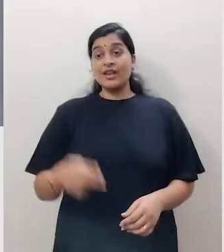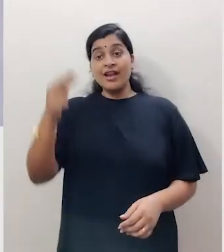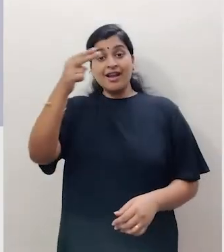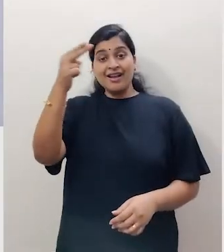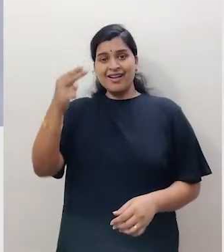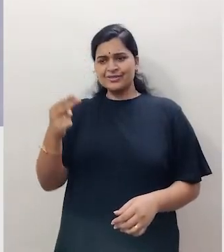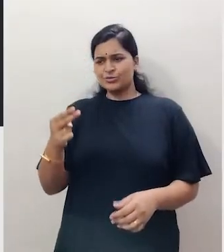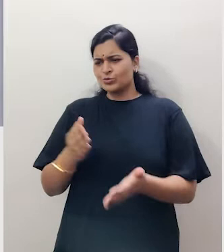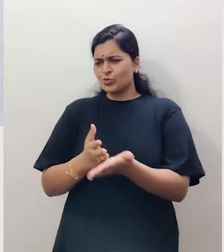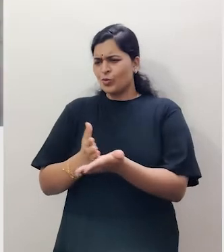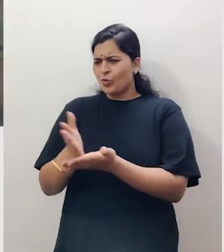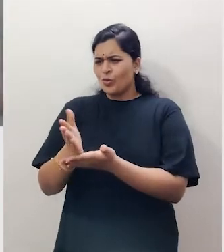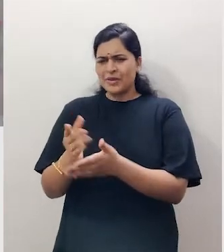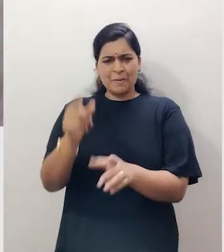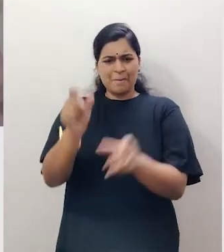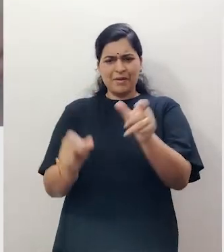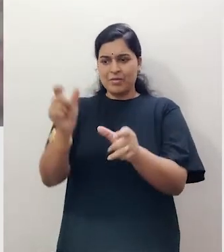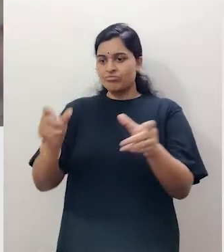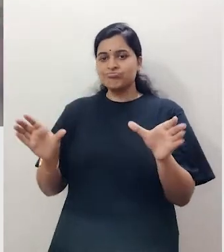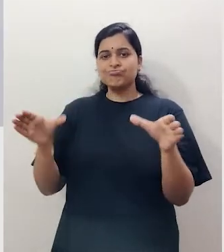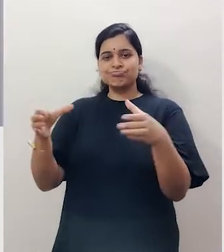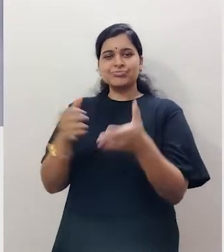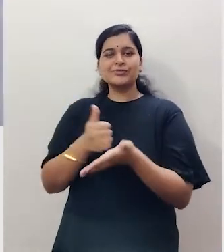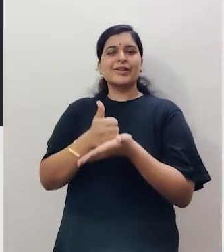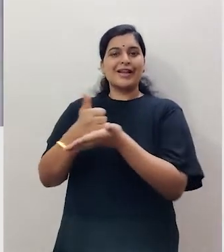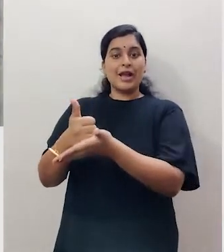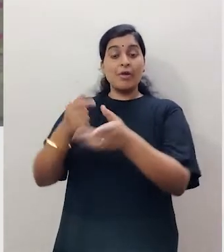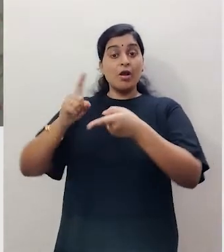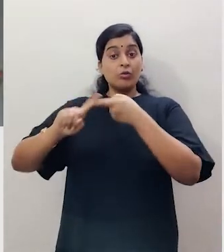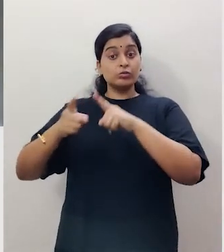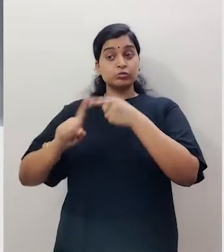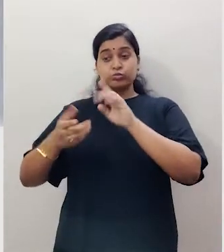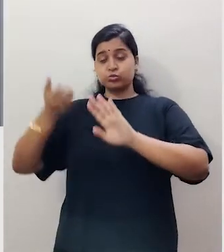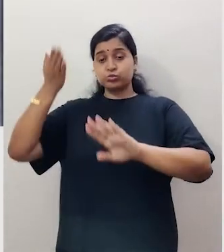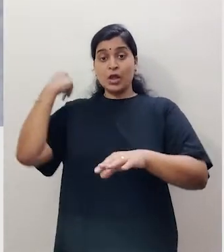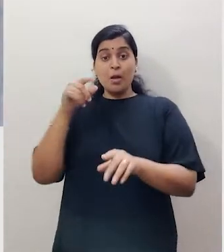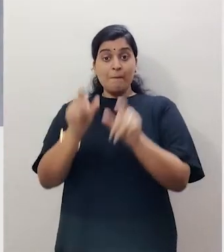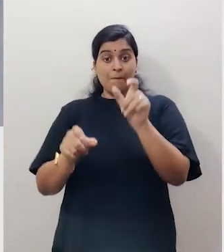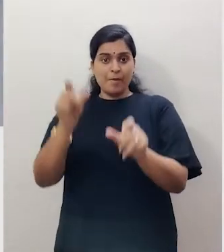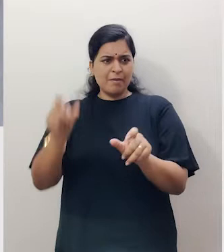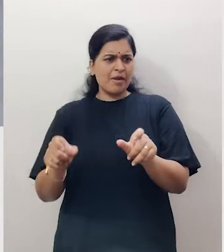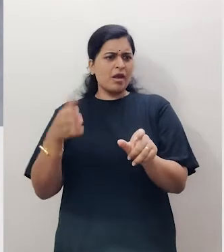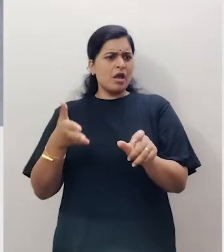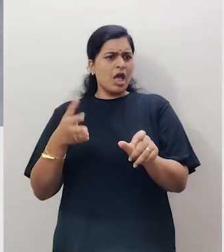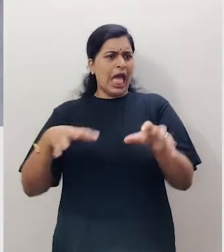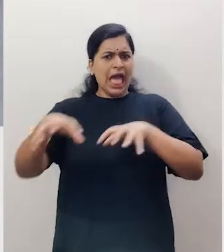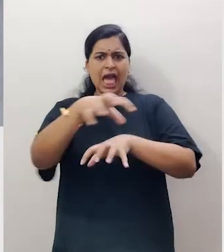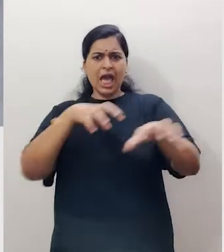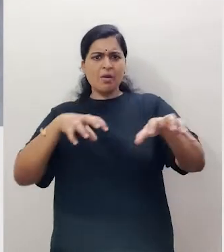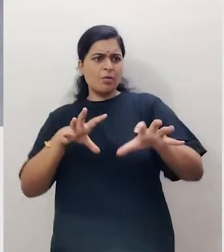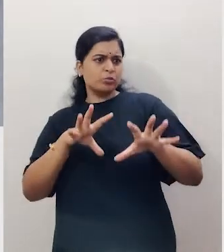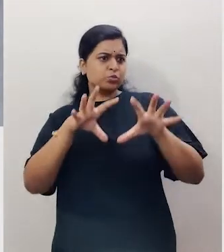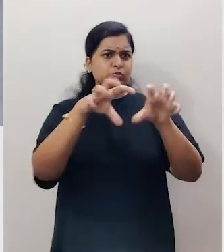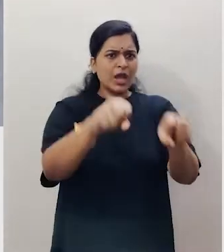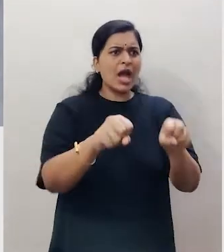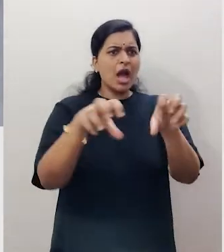Art has always drawn people together. Our earliest ancestors drew animals they hunted in cave locations that were also sites of